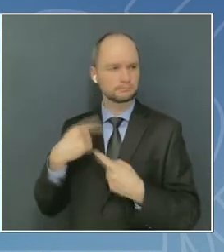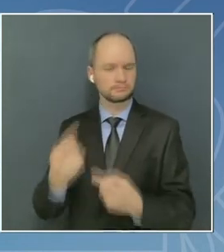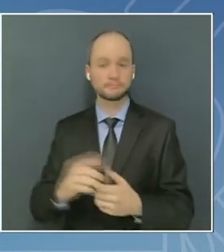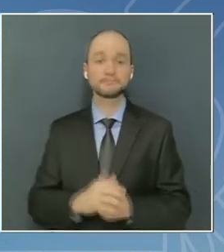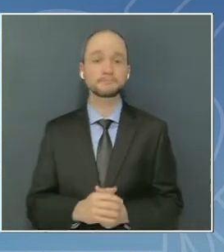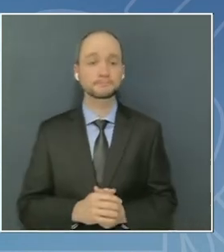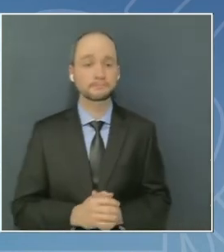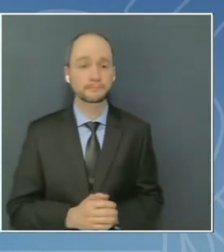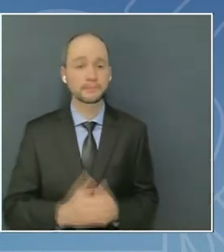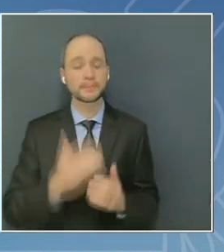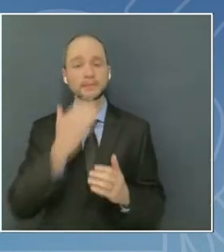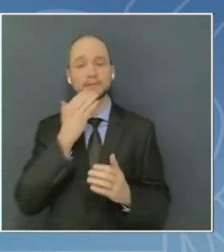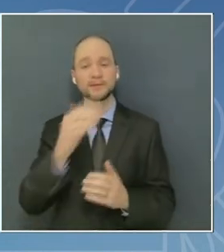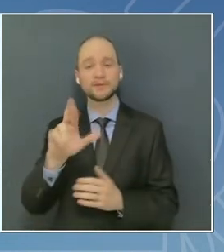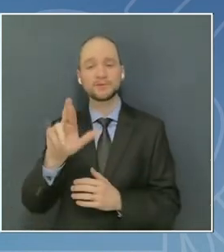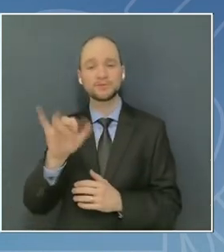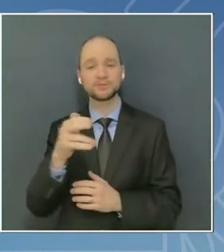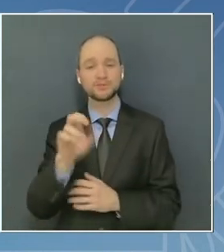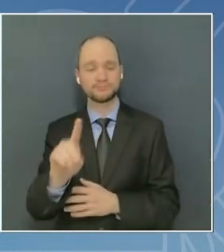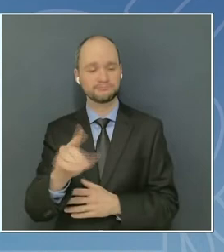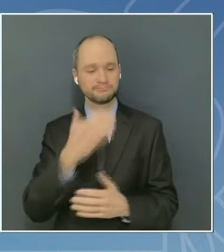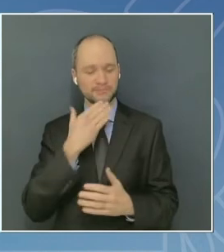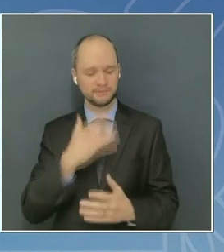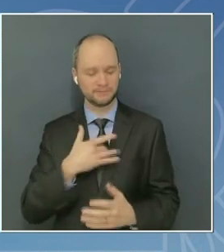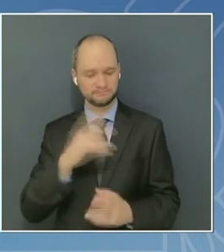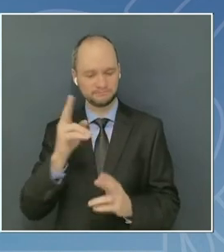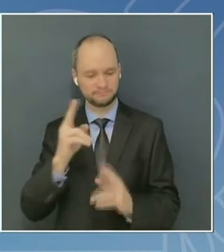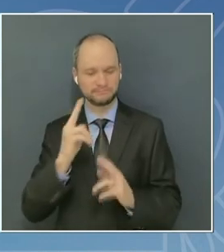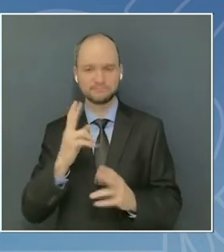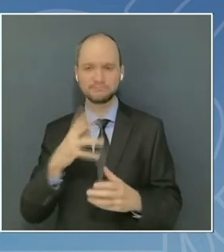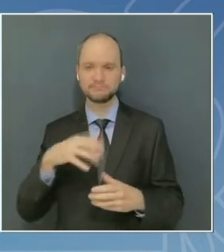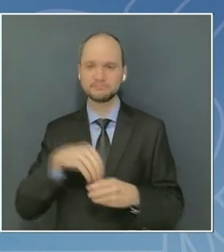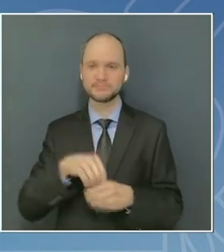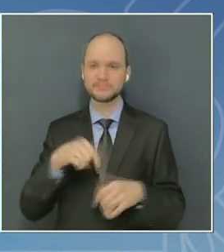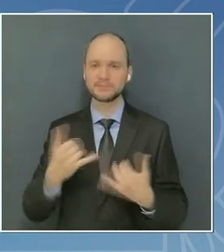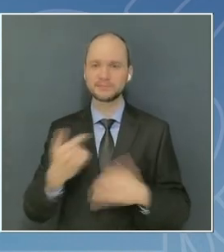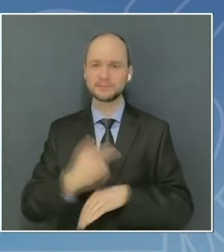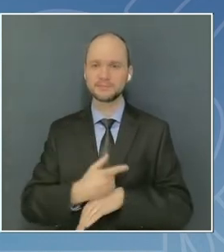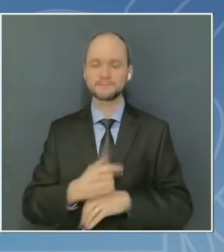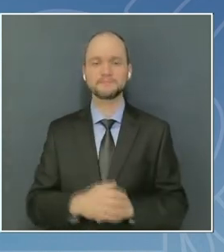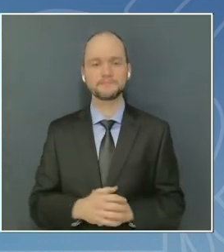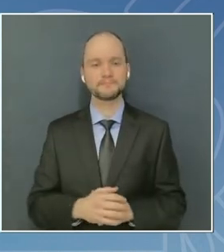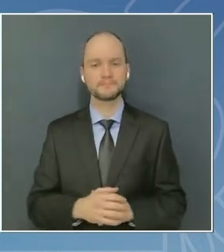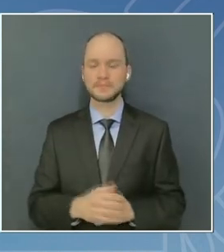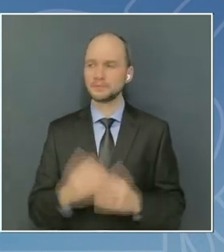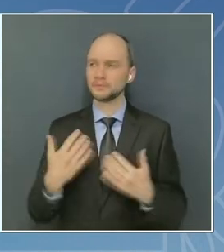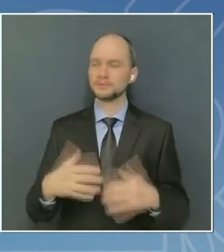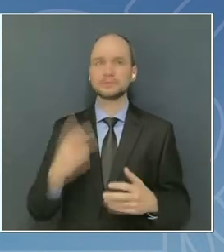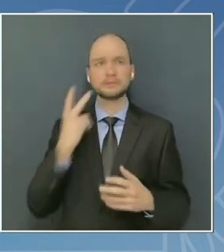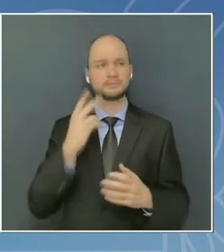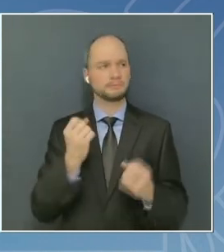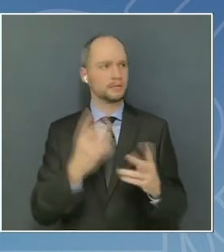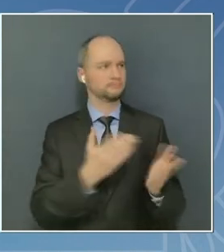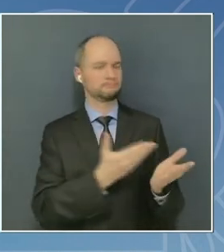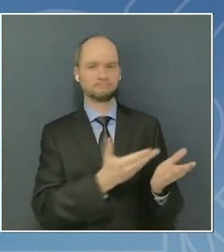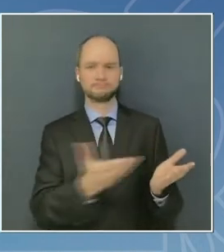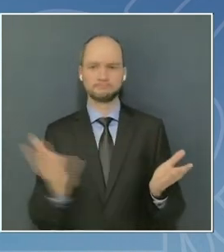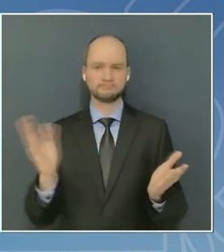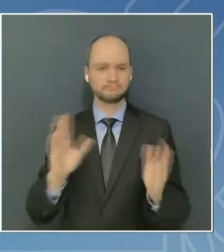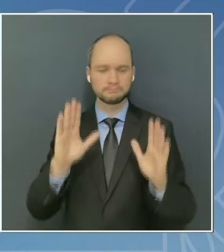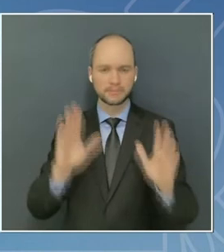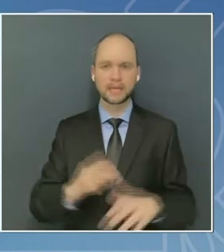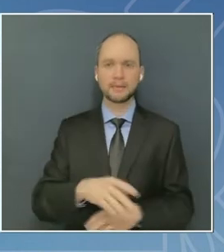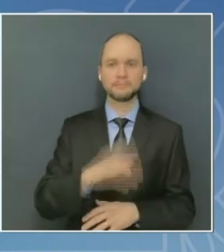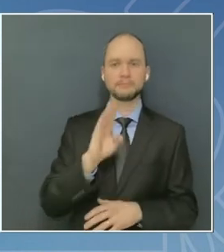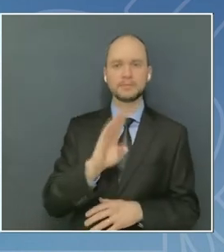Thank you, Richard. Thank you for this honor to be here with all the distinguished, I would say, VIP